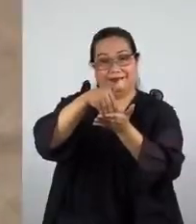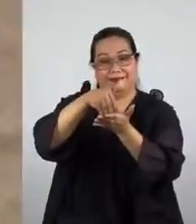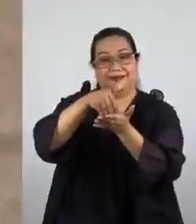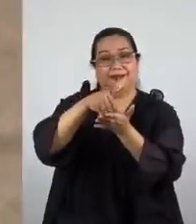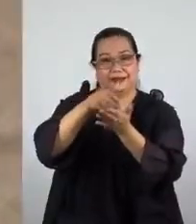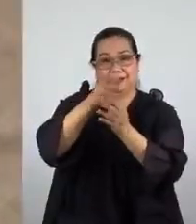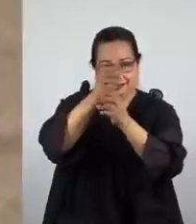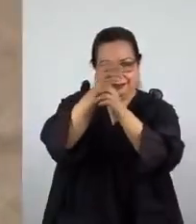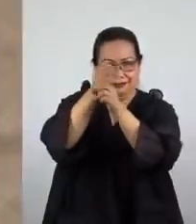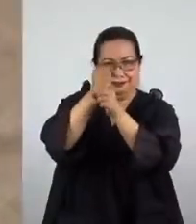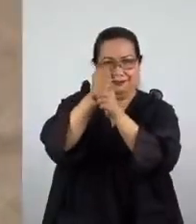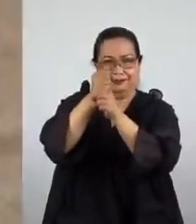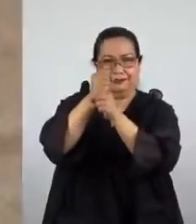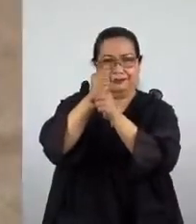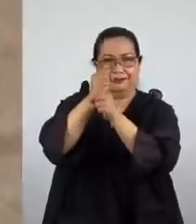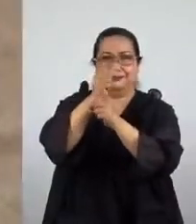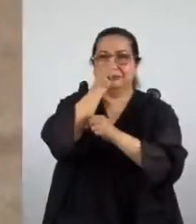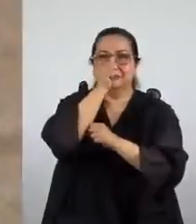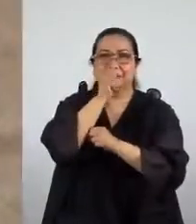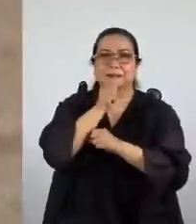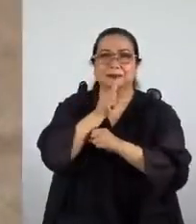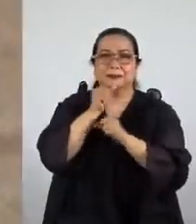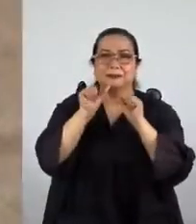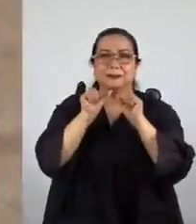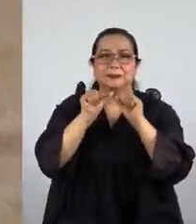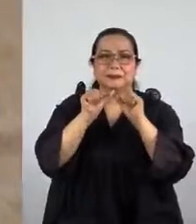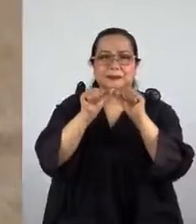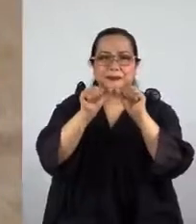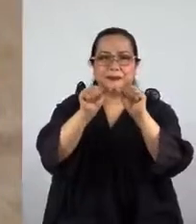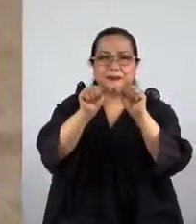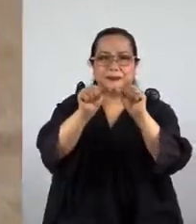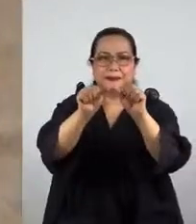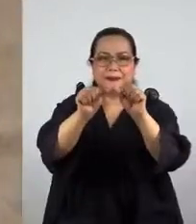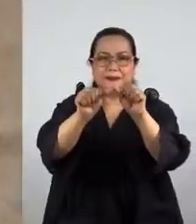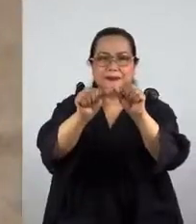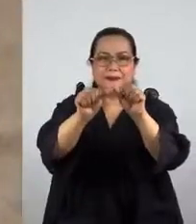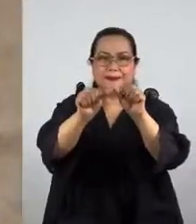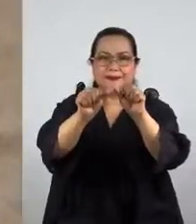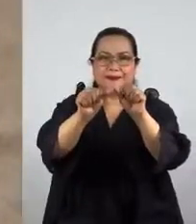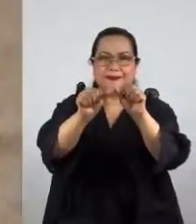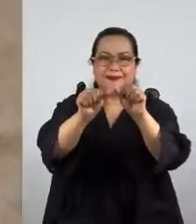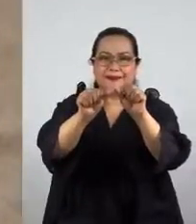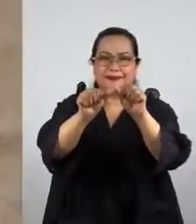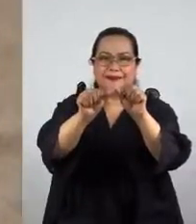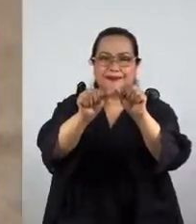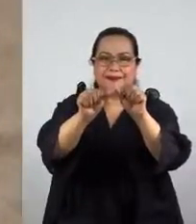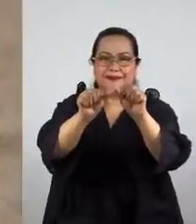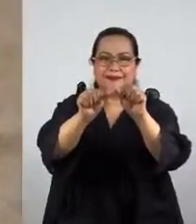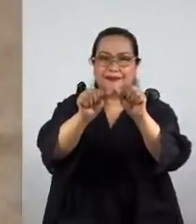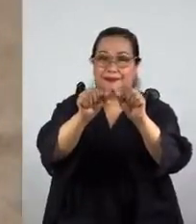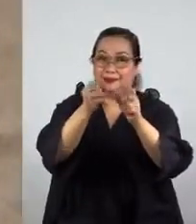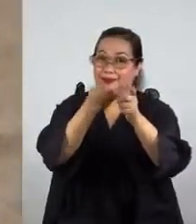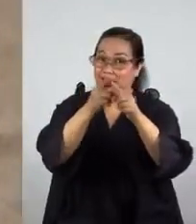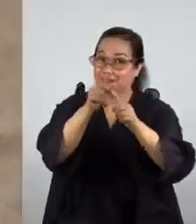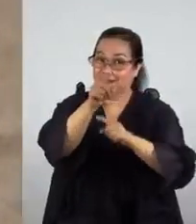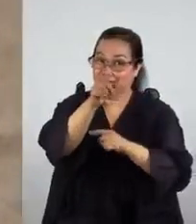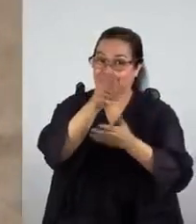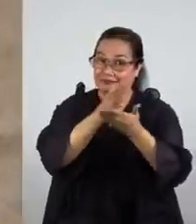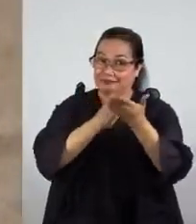Hold on. Endure. Run the race. Or some of